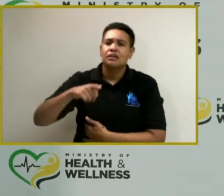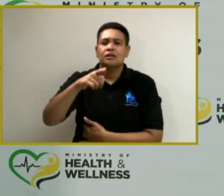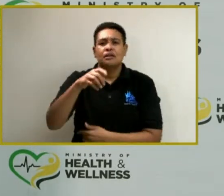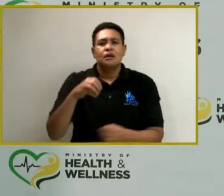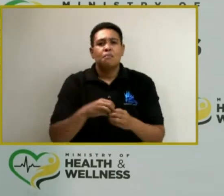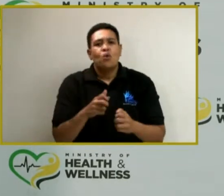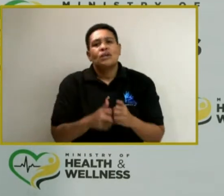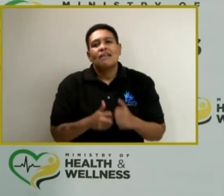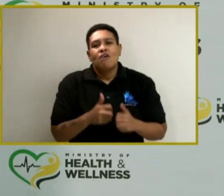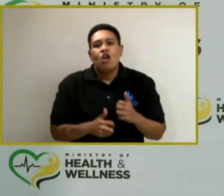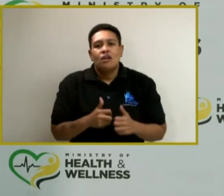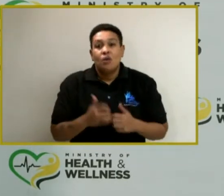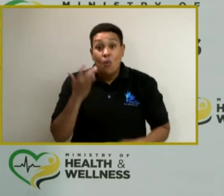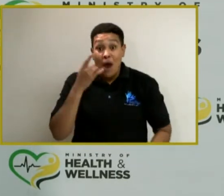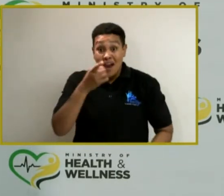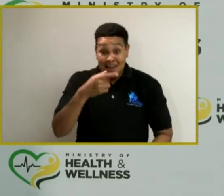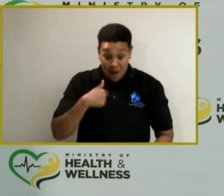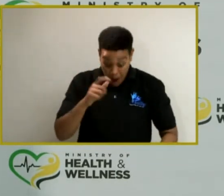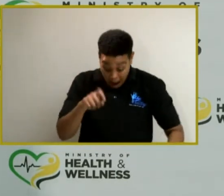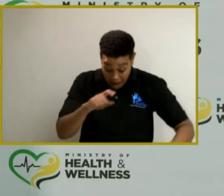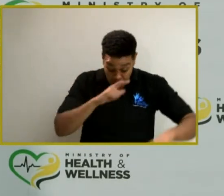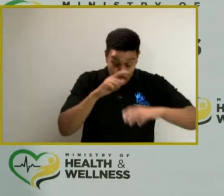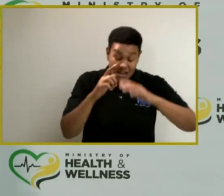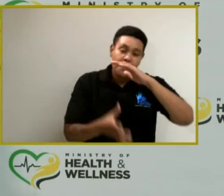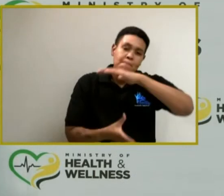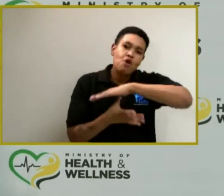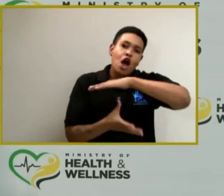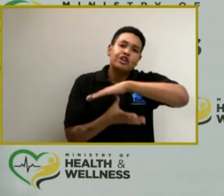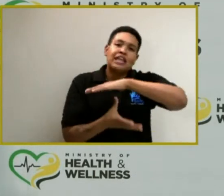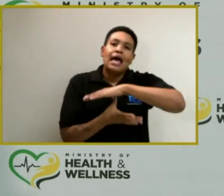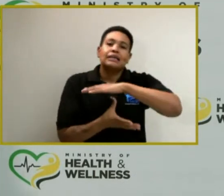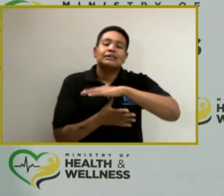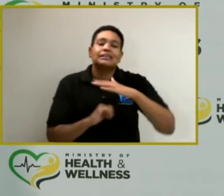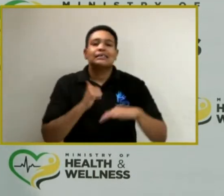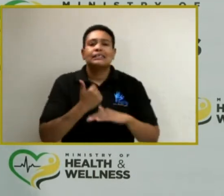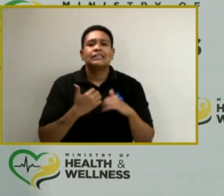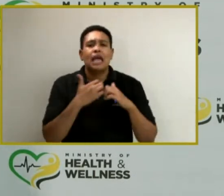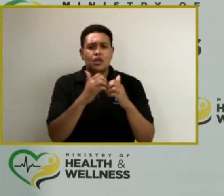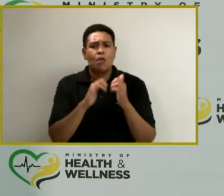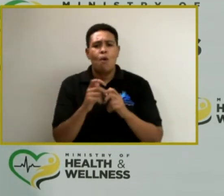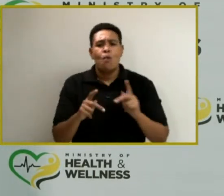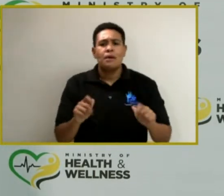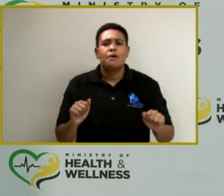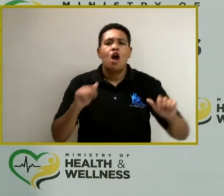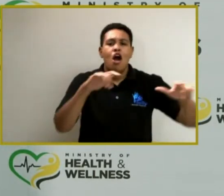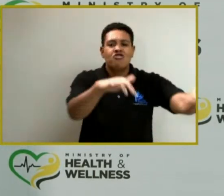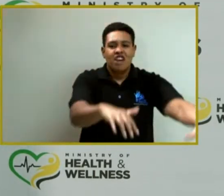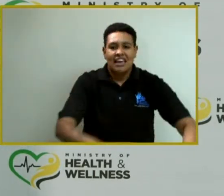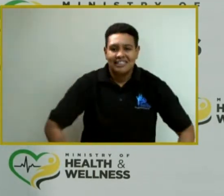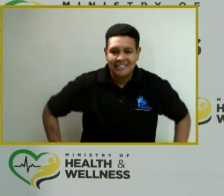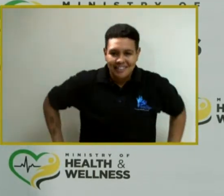difficult, particularly because we have to prioritize how people congregate